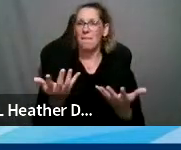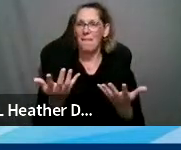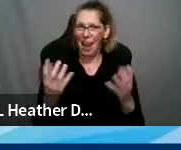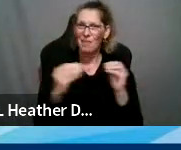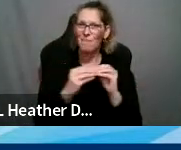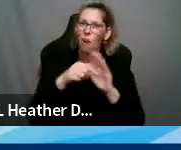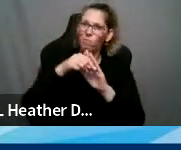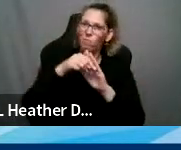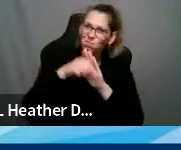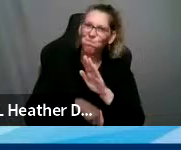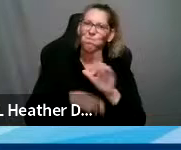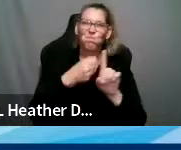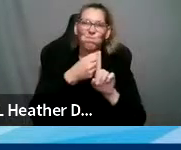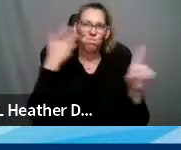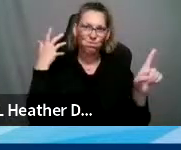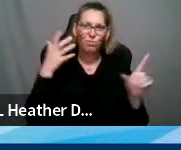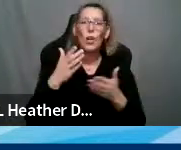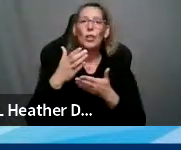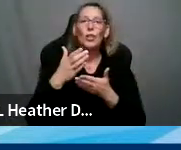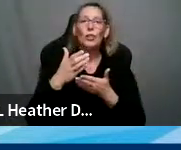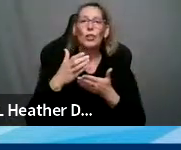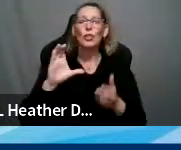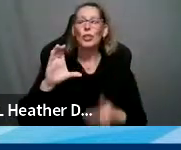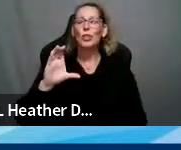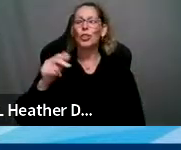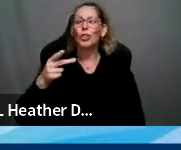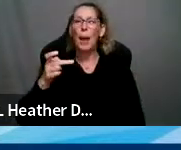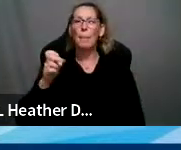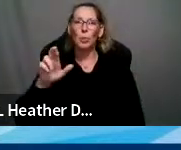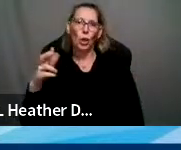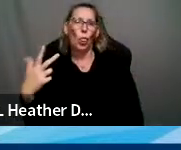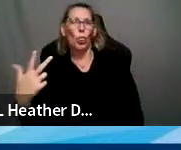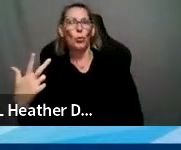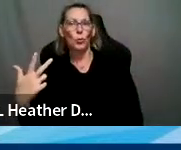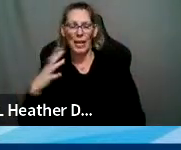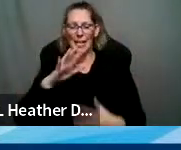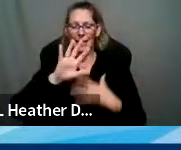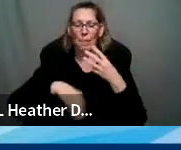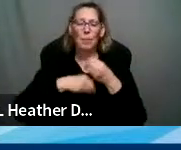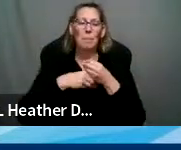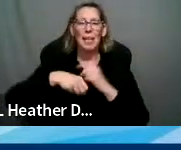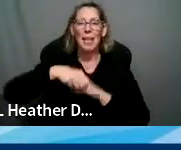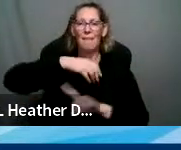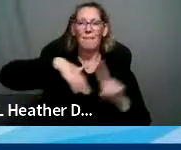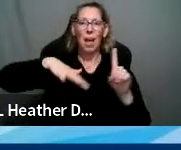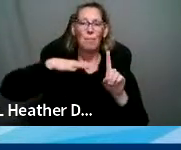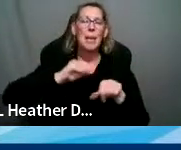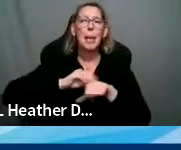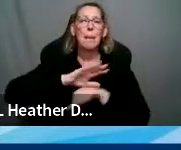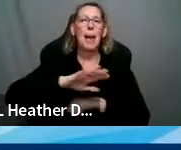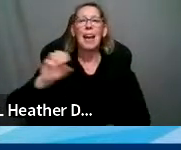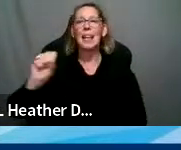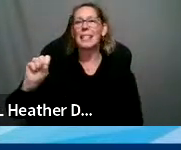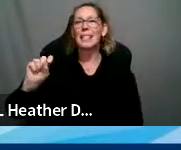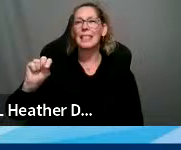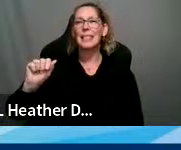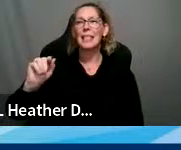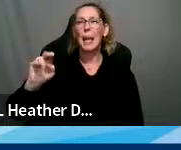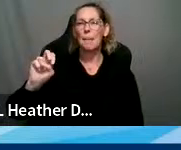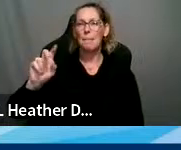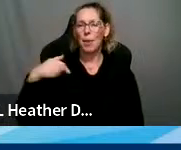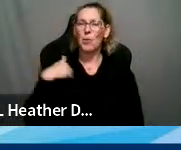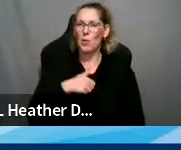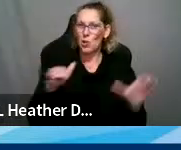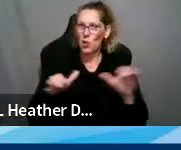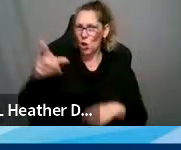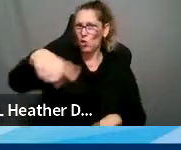more detail in Chapter 3 of the supplemental environmental impact statement. So we encourage you to